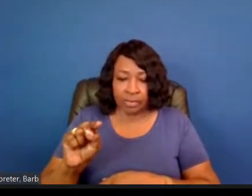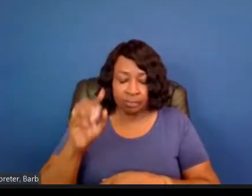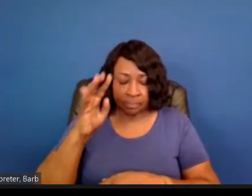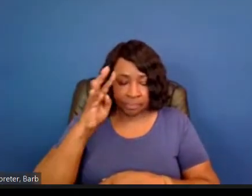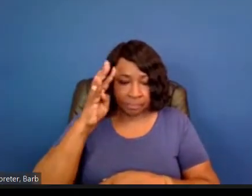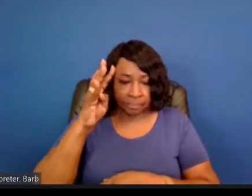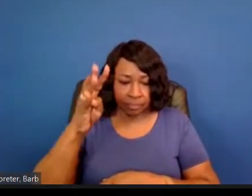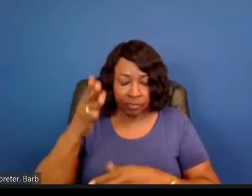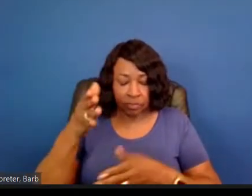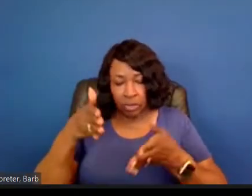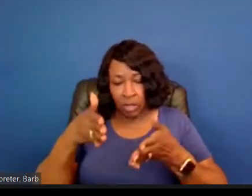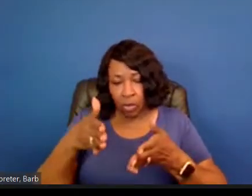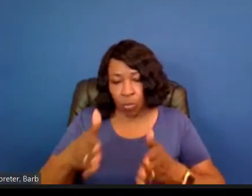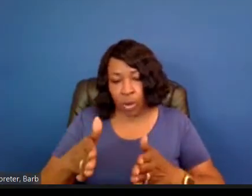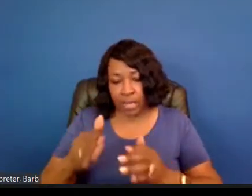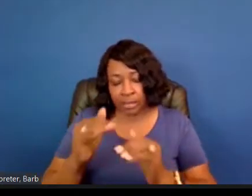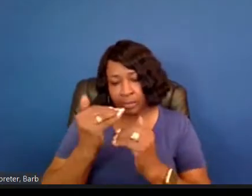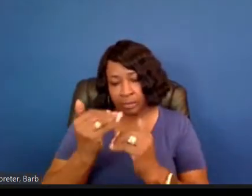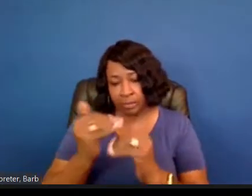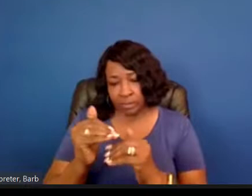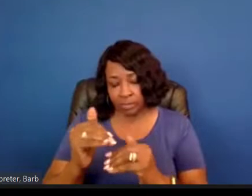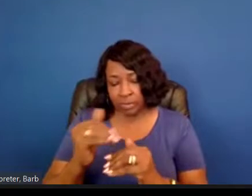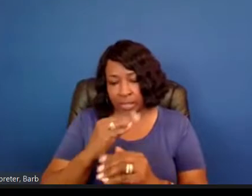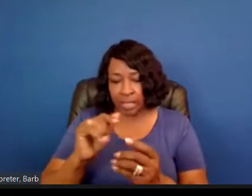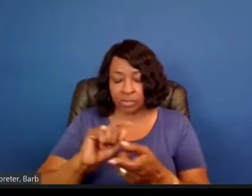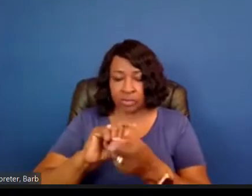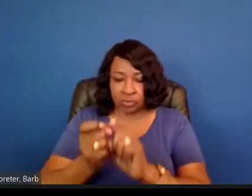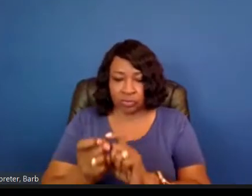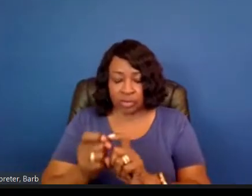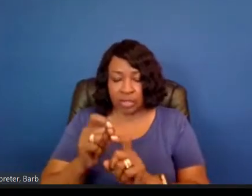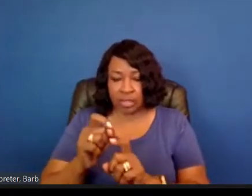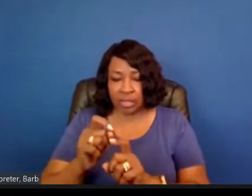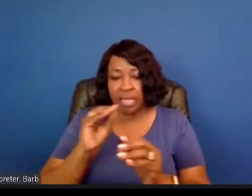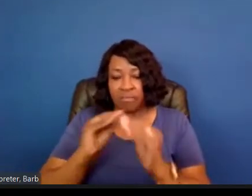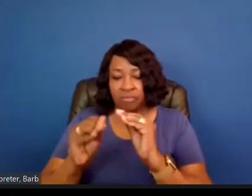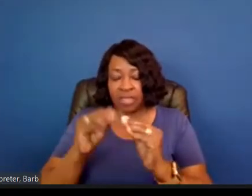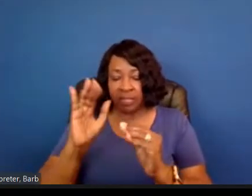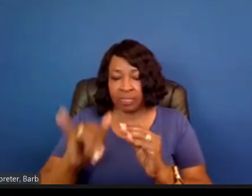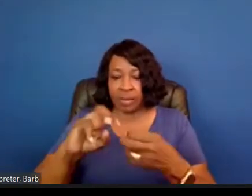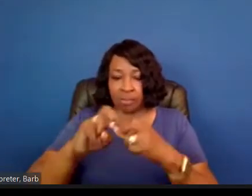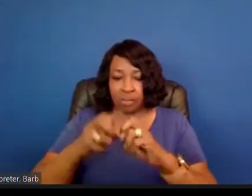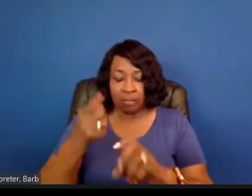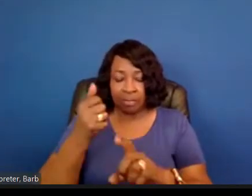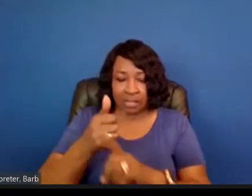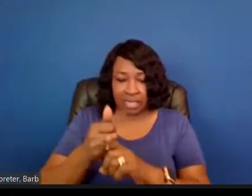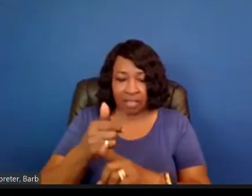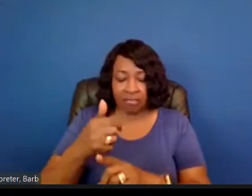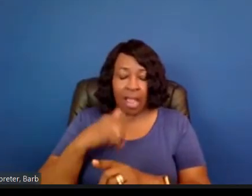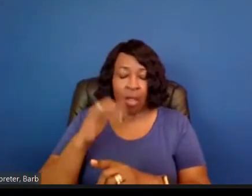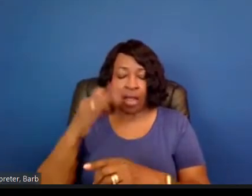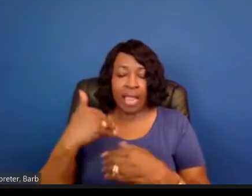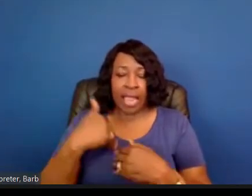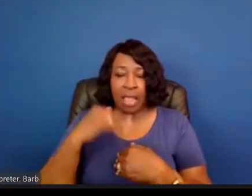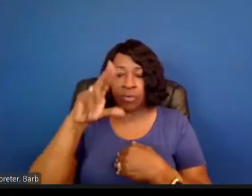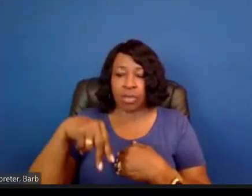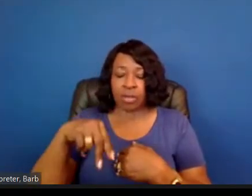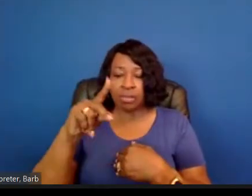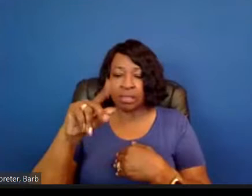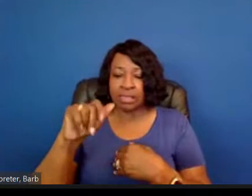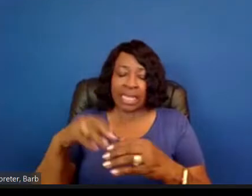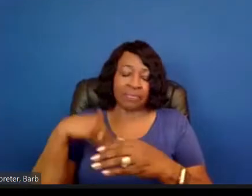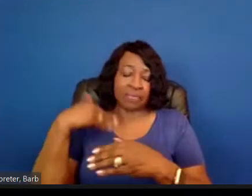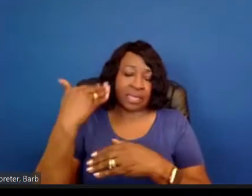way to mitigate and correct that issue itself. And I'll have an update on that at the next ADA committee